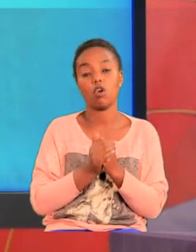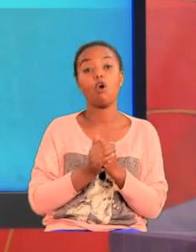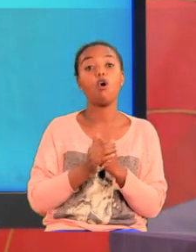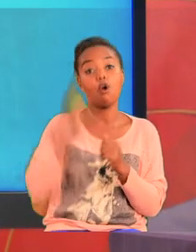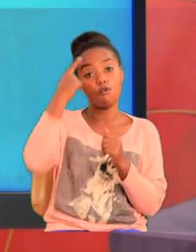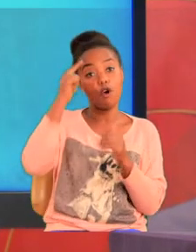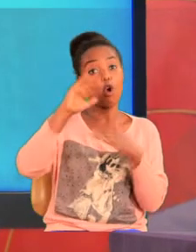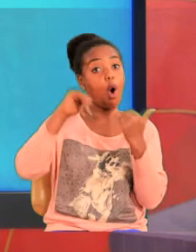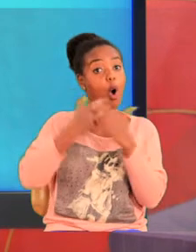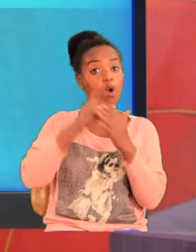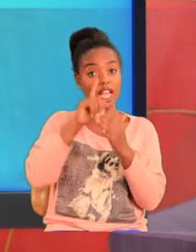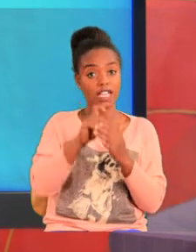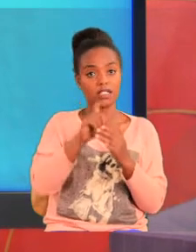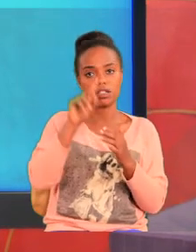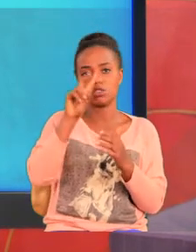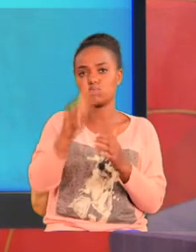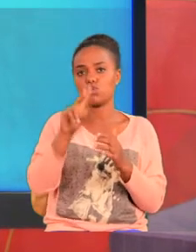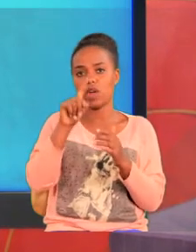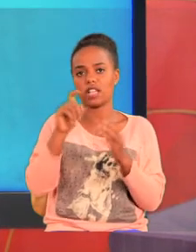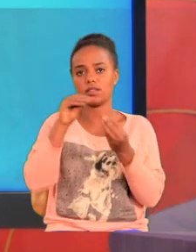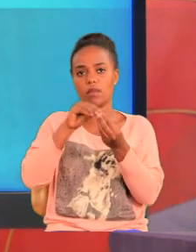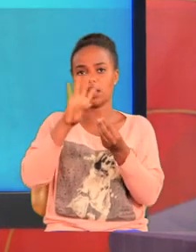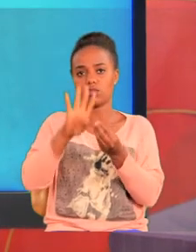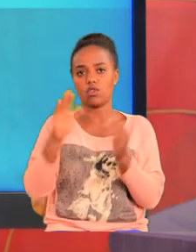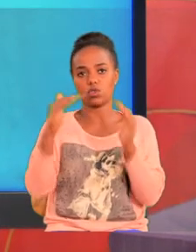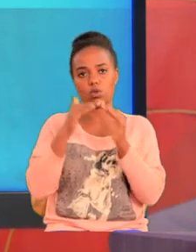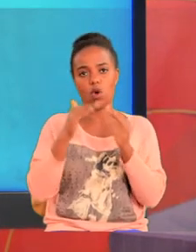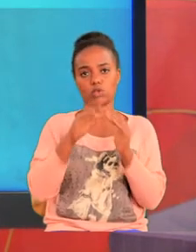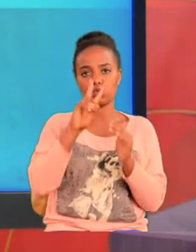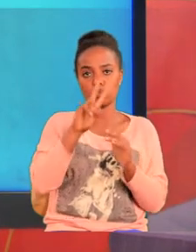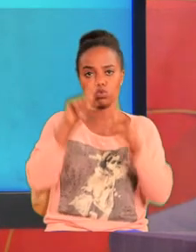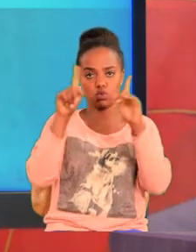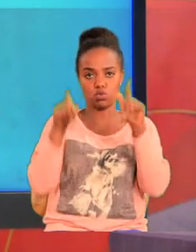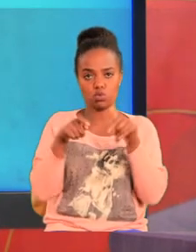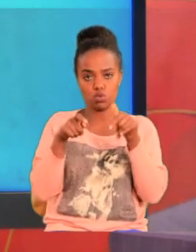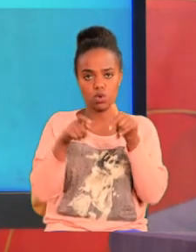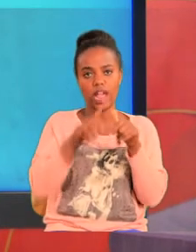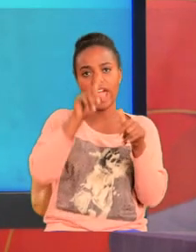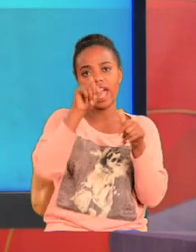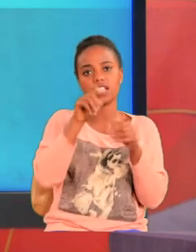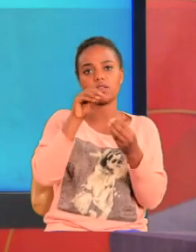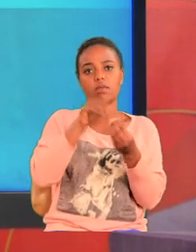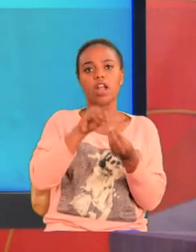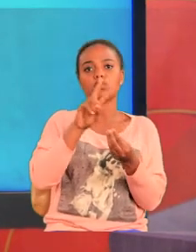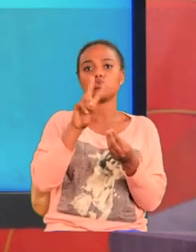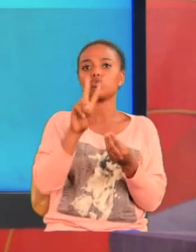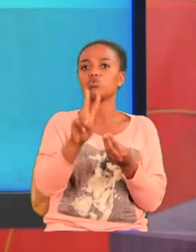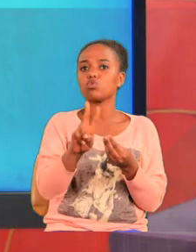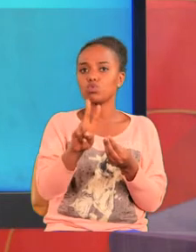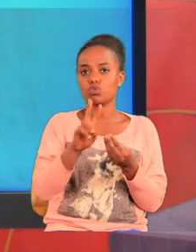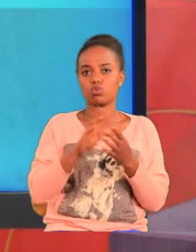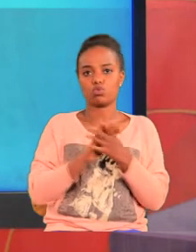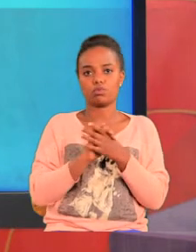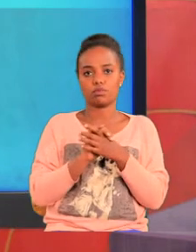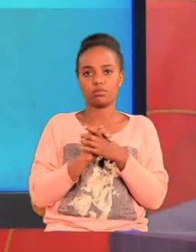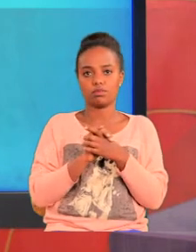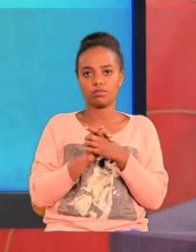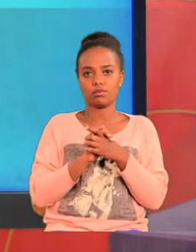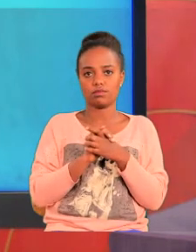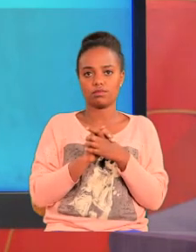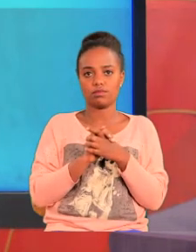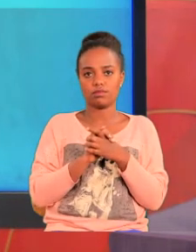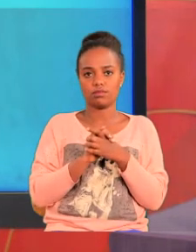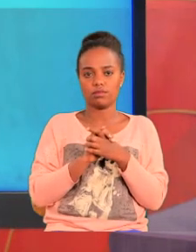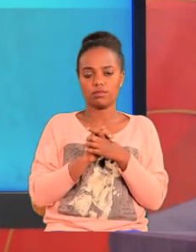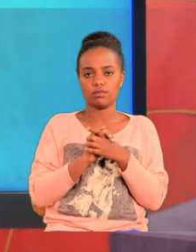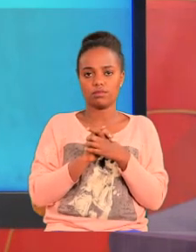For all x, 2x plus 4 is equal to 2 into x plus 2.